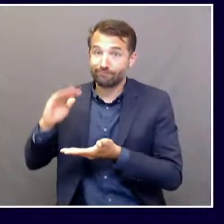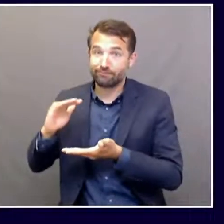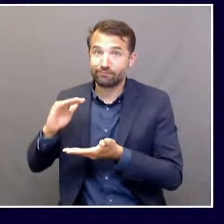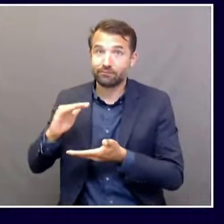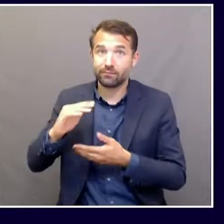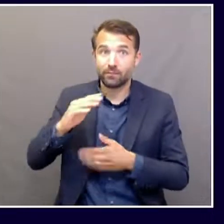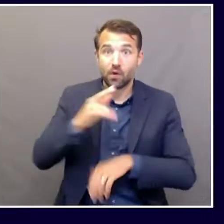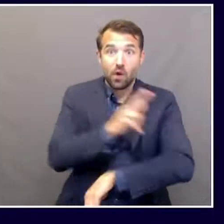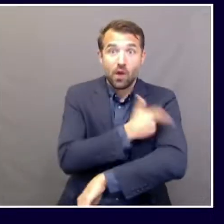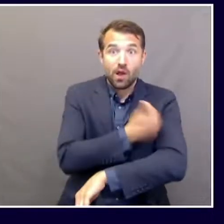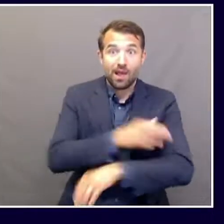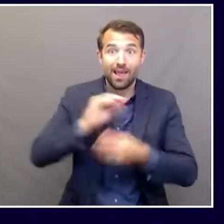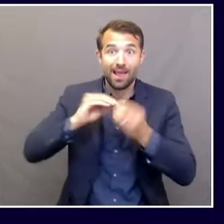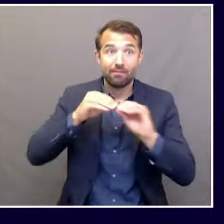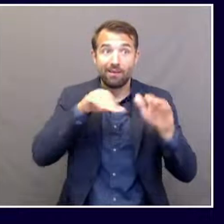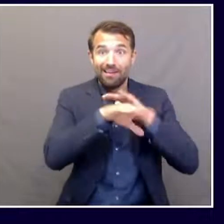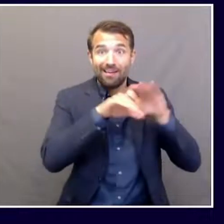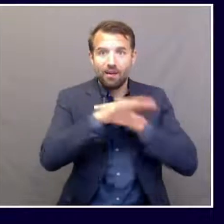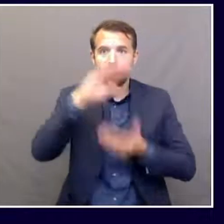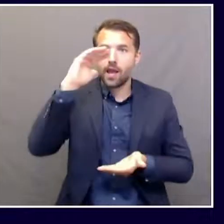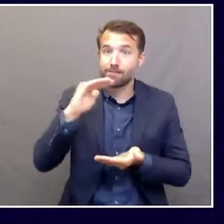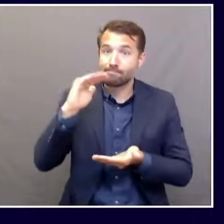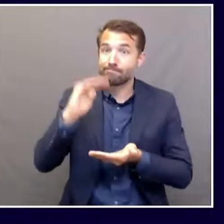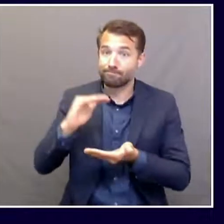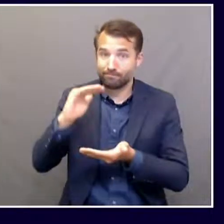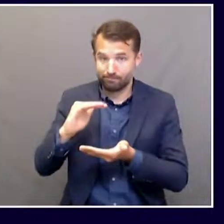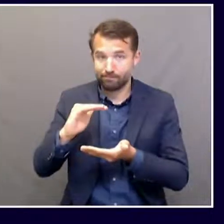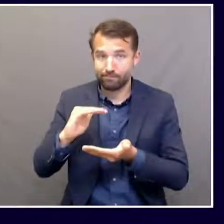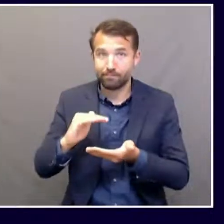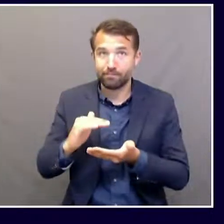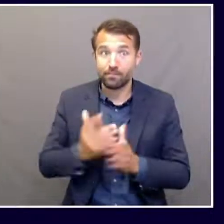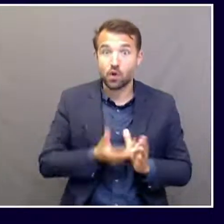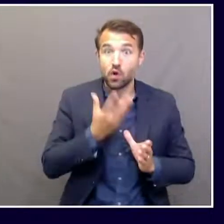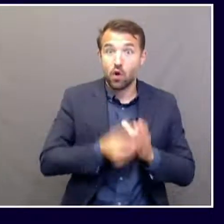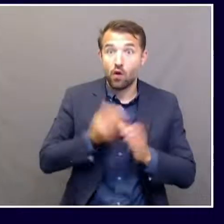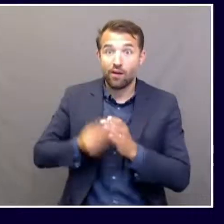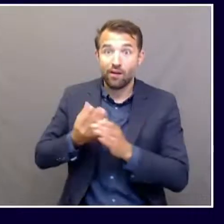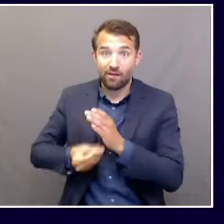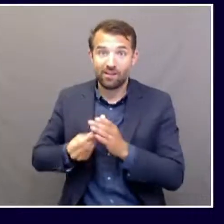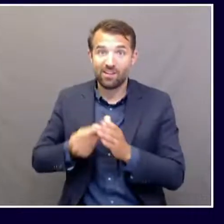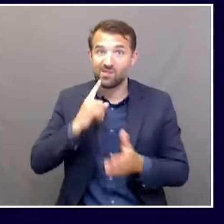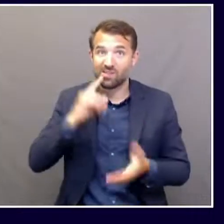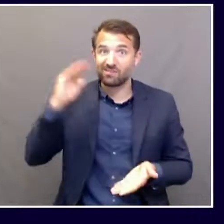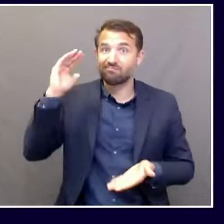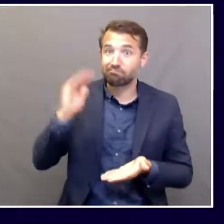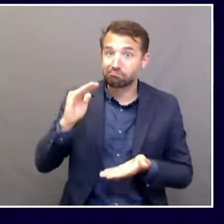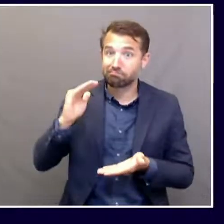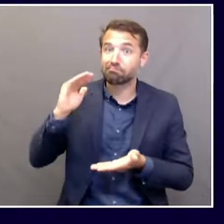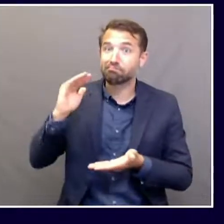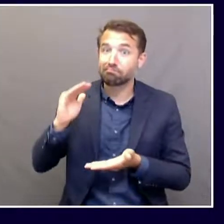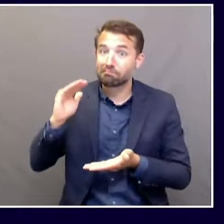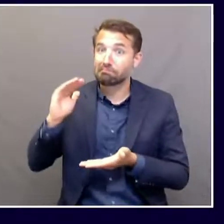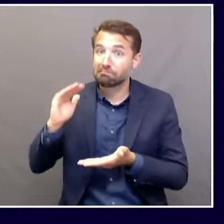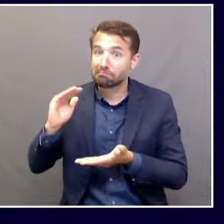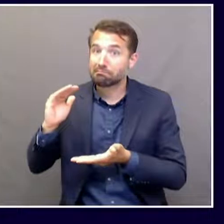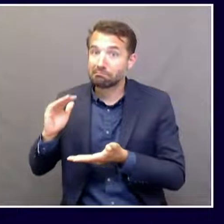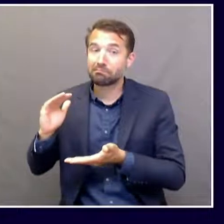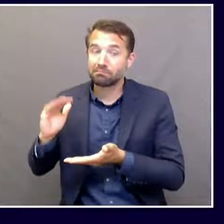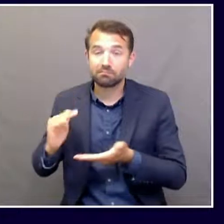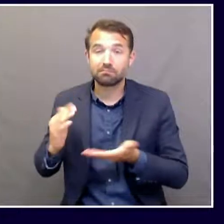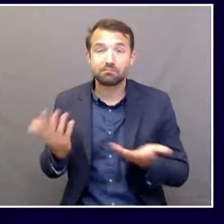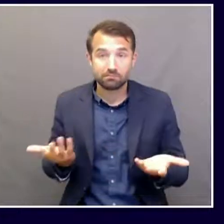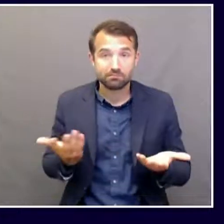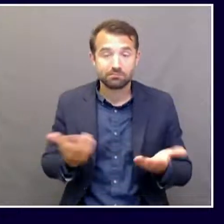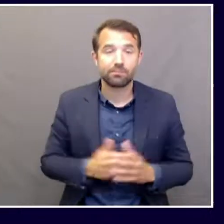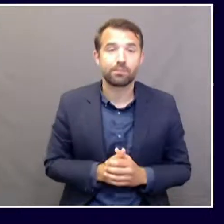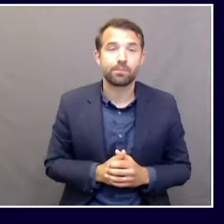already started to see a lengthening in the time period between deaths when those were happening in Maine. All of that is in recognition of the